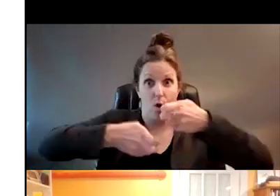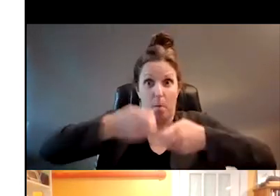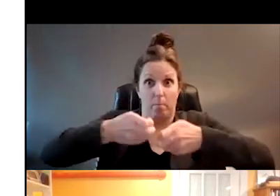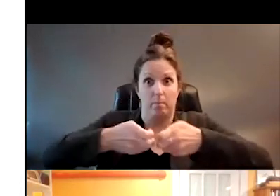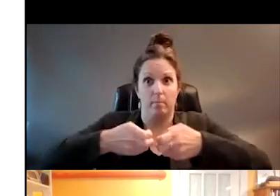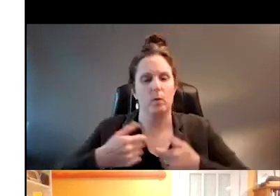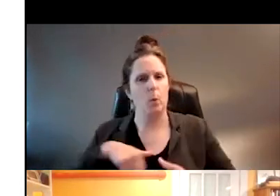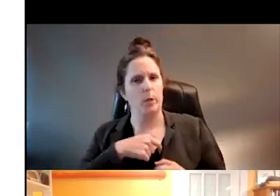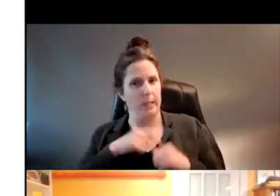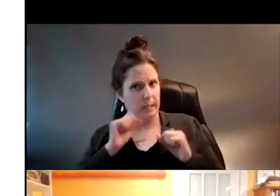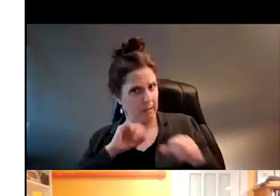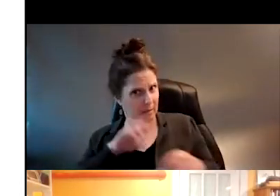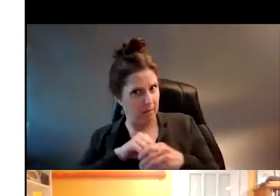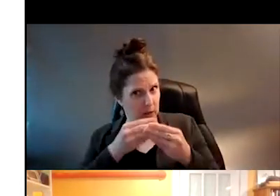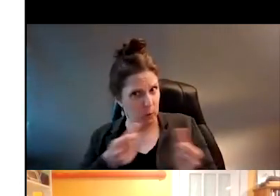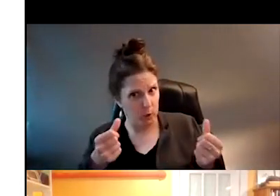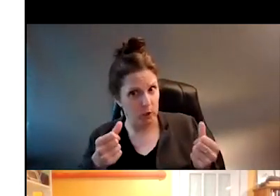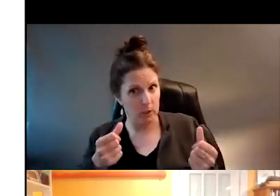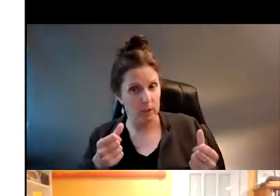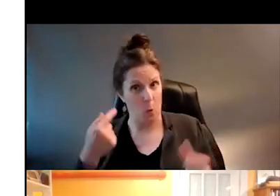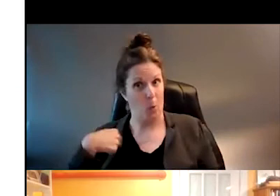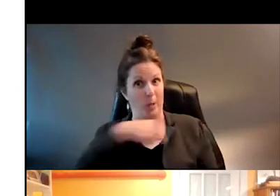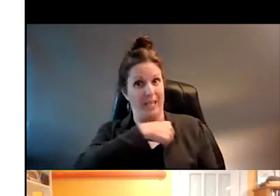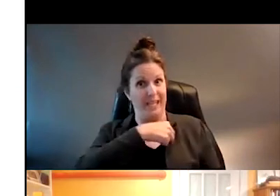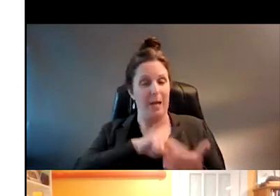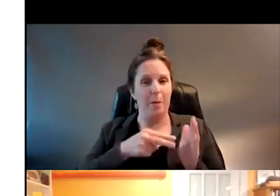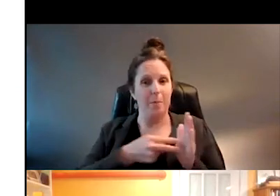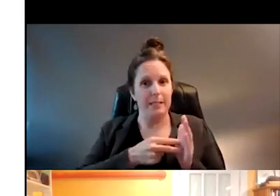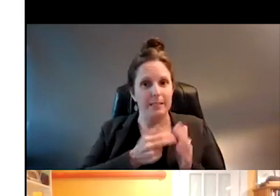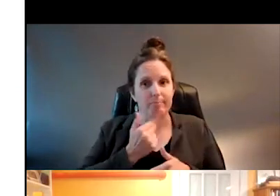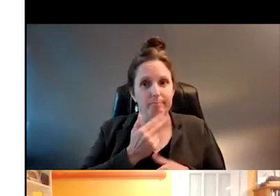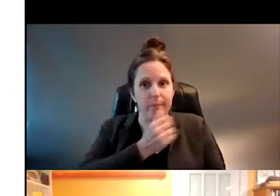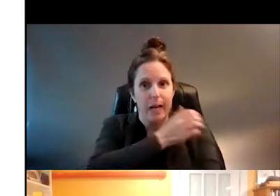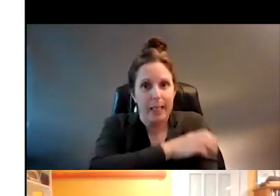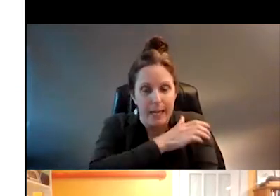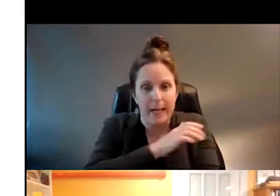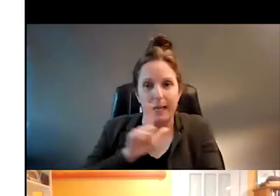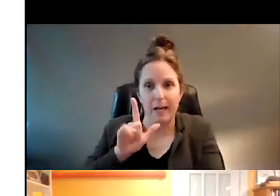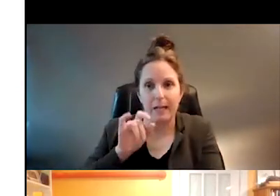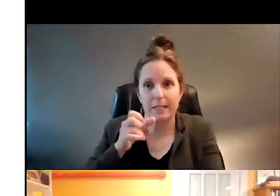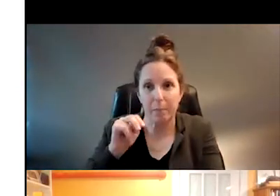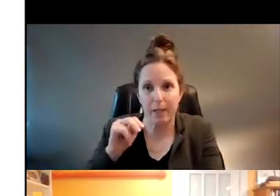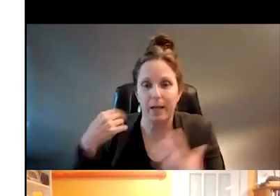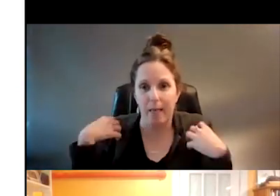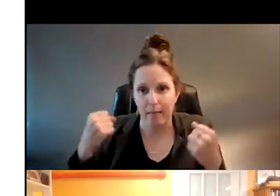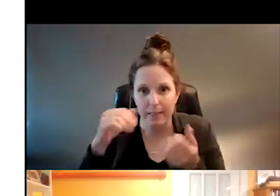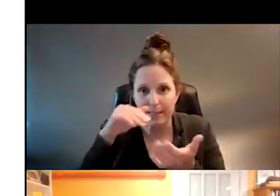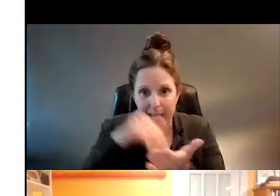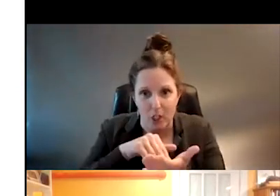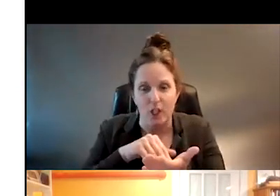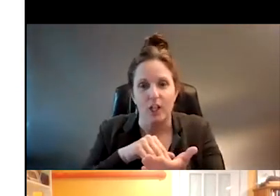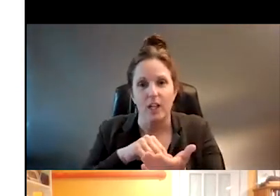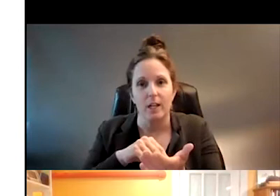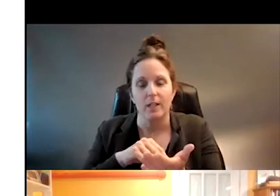the solution? We meaning our little clinical team here in the Eric Lindemann Mental Health Center, the Freudenreich Clinic. And shout out here to